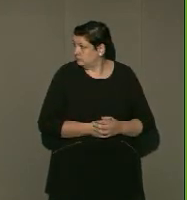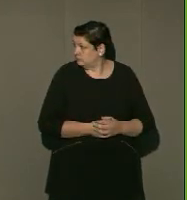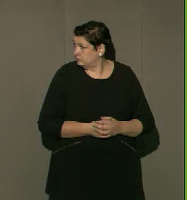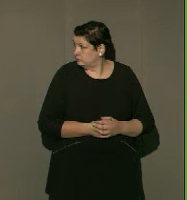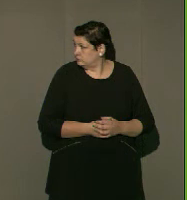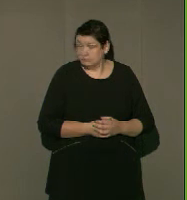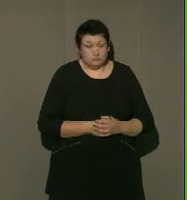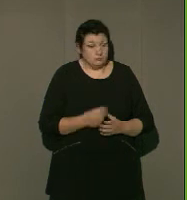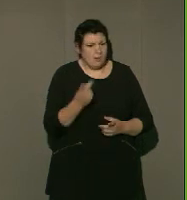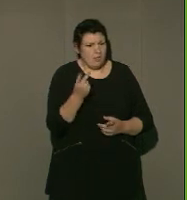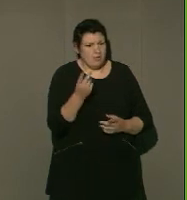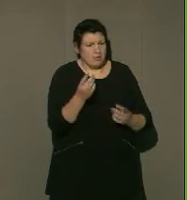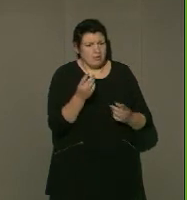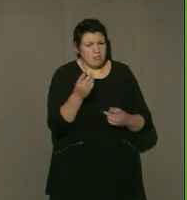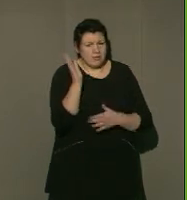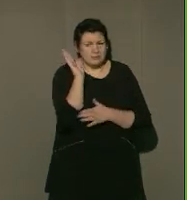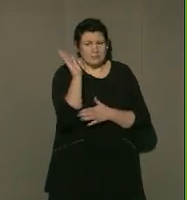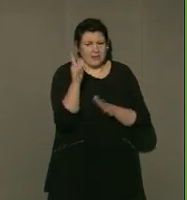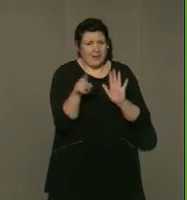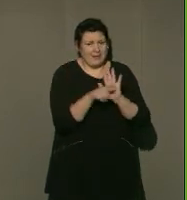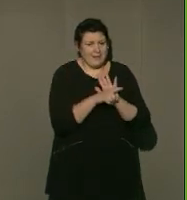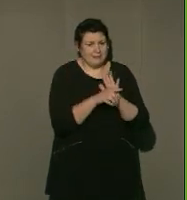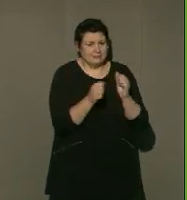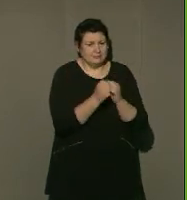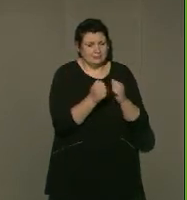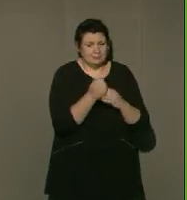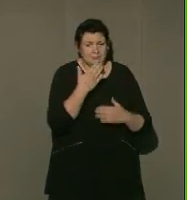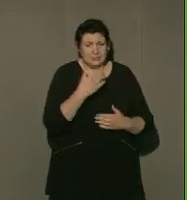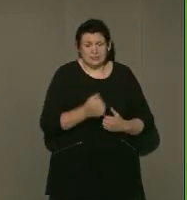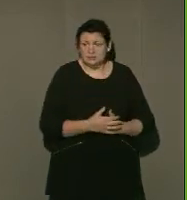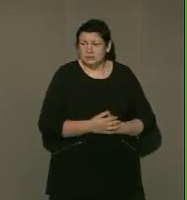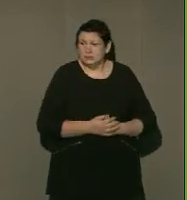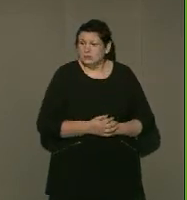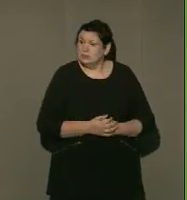Do I have another speaker against the motion as a whole?